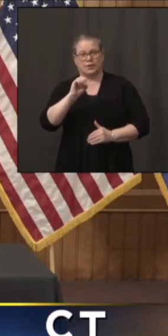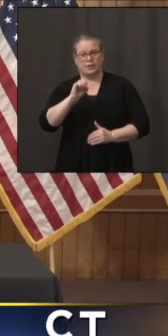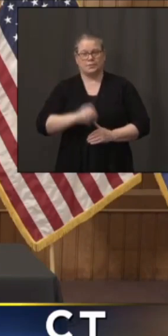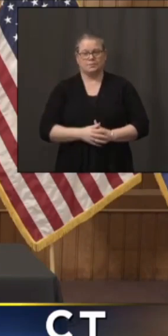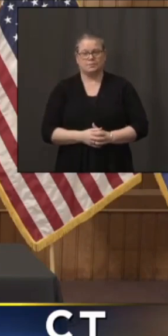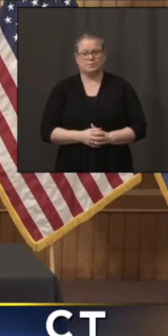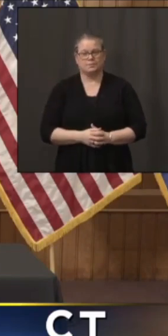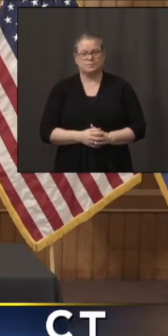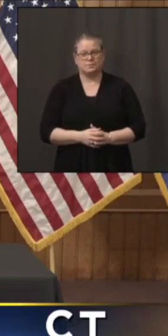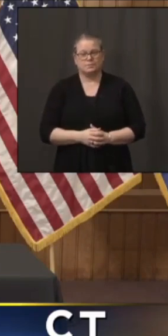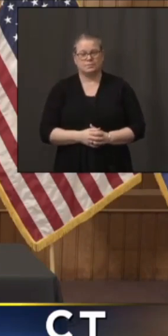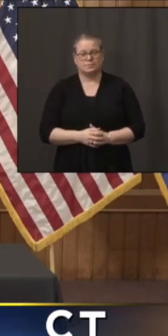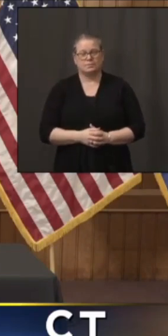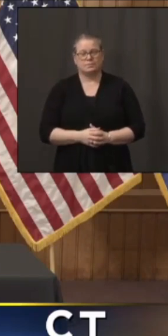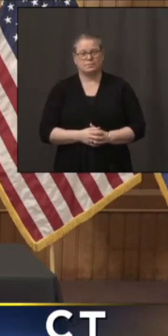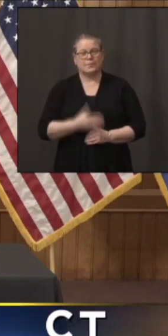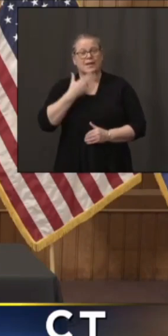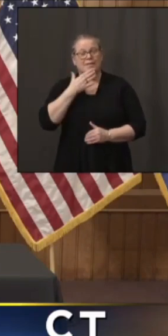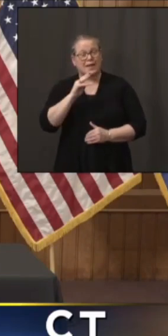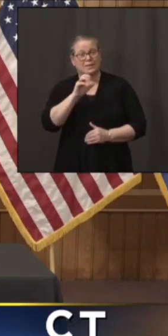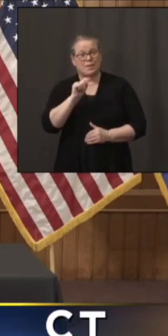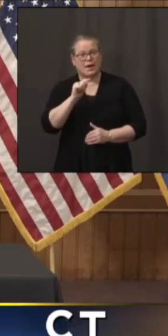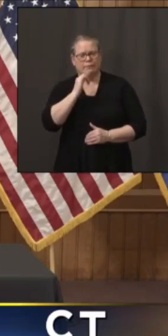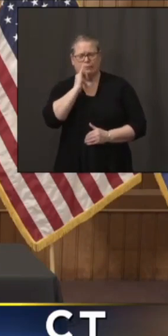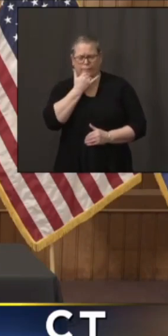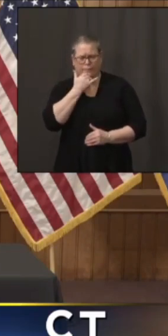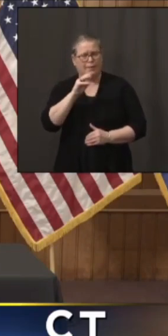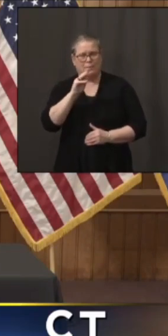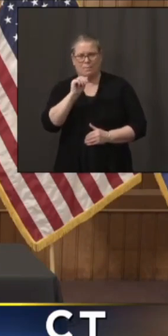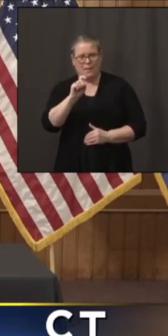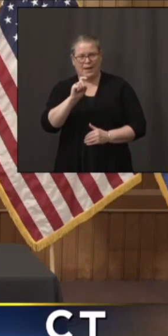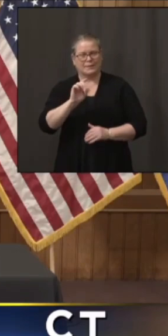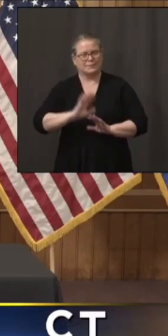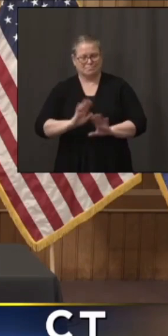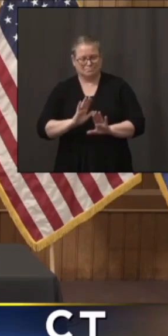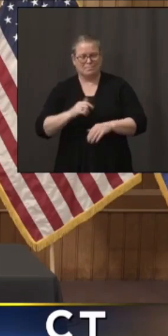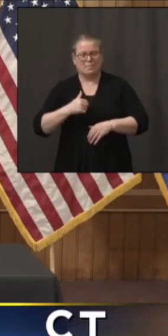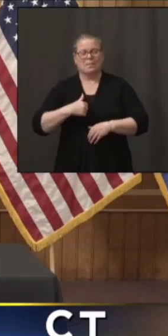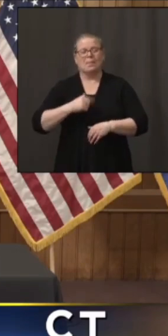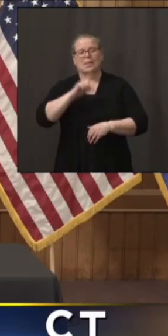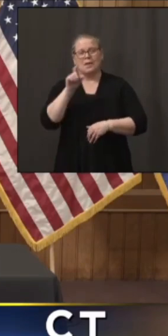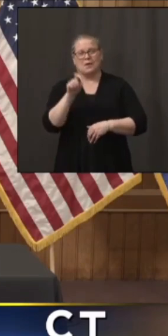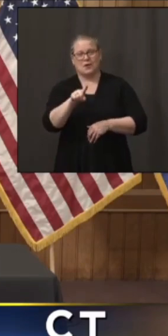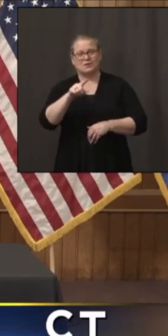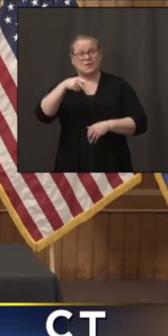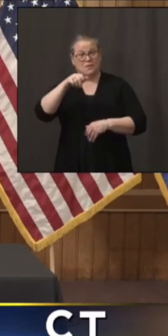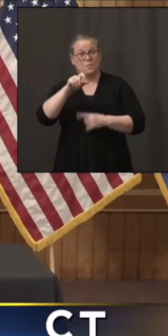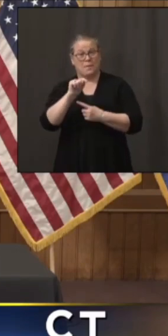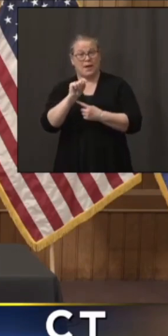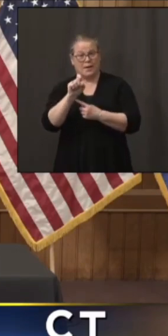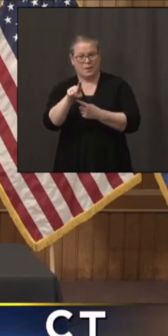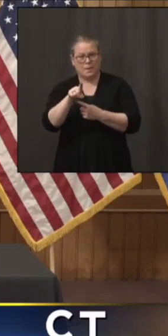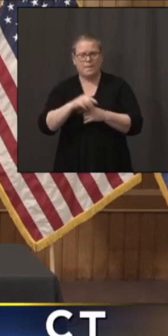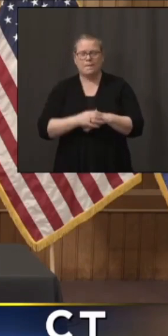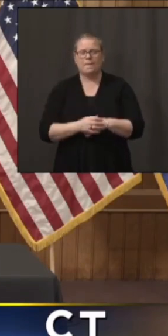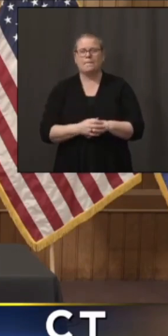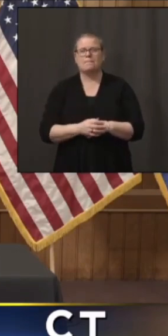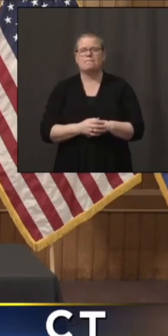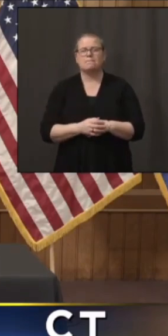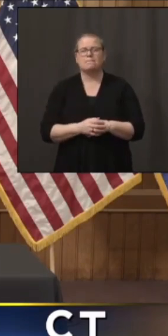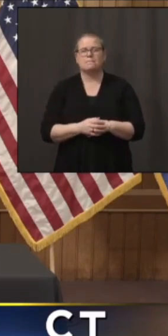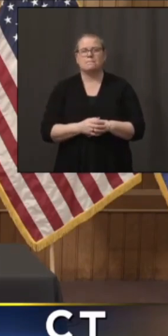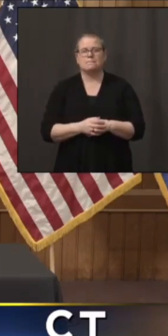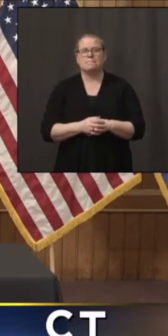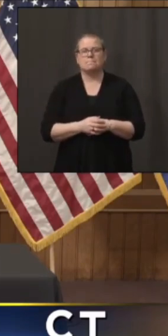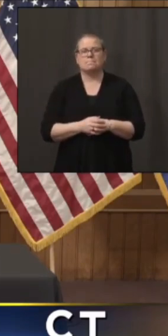Thanks, Max. My question is for Pat. Yes. Pat, explain, a little bit about